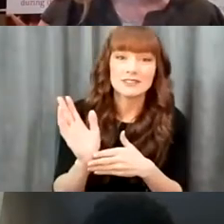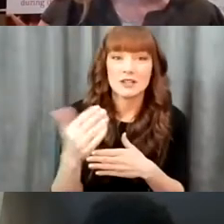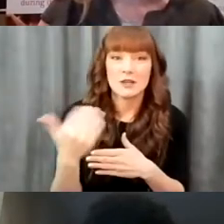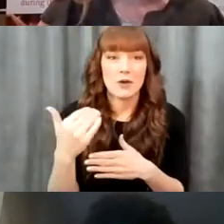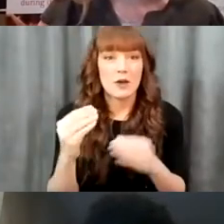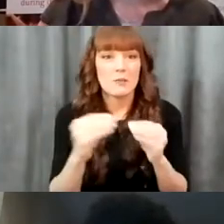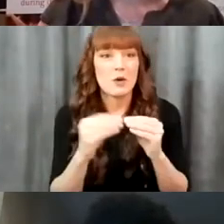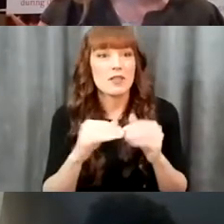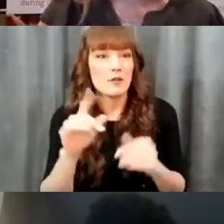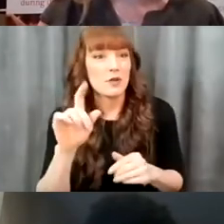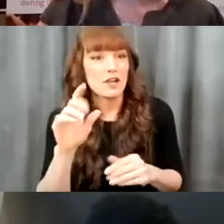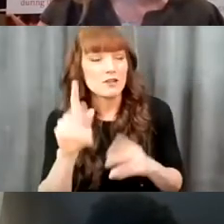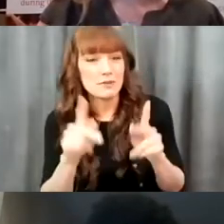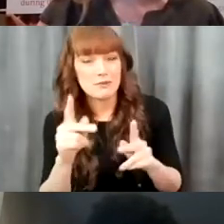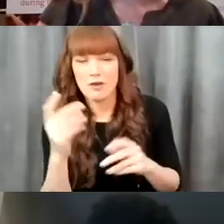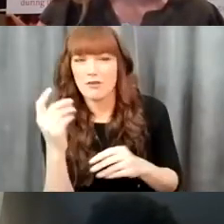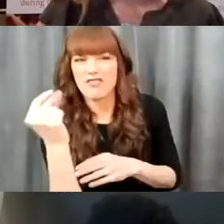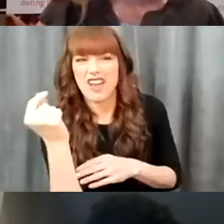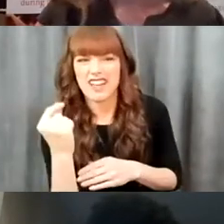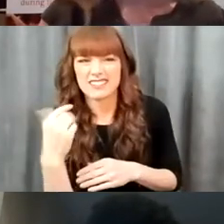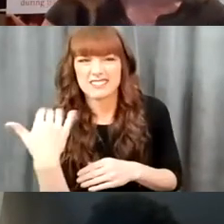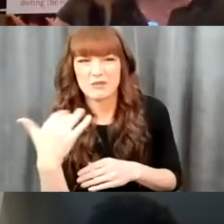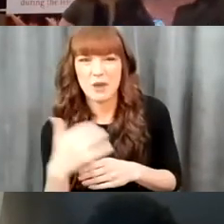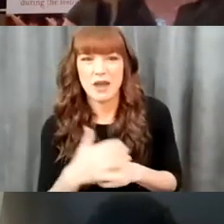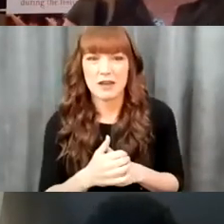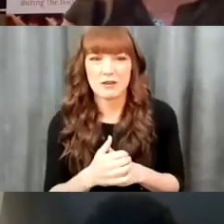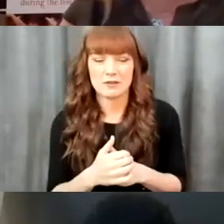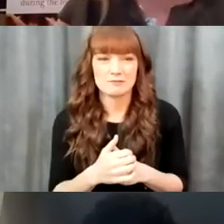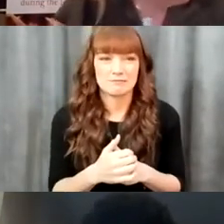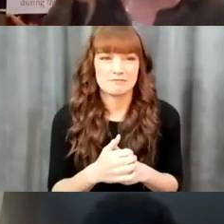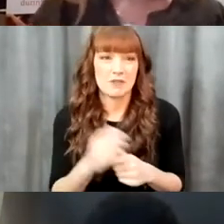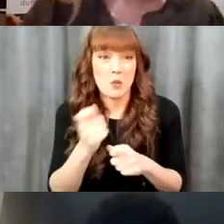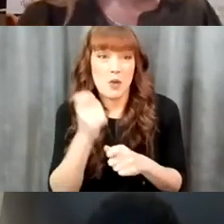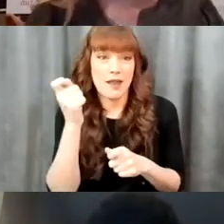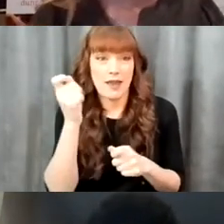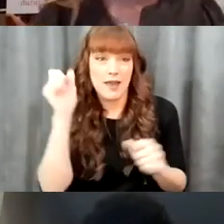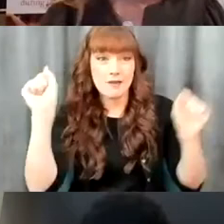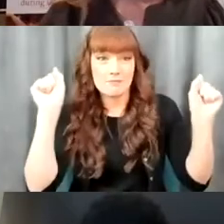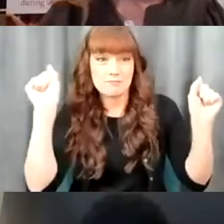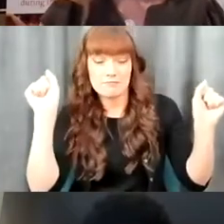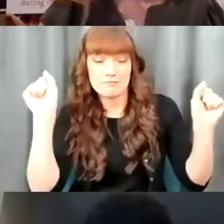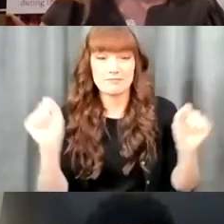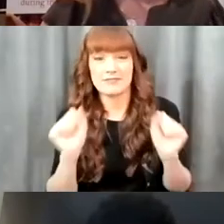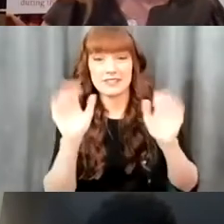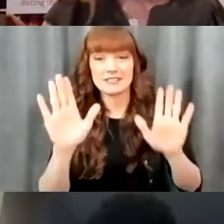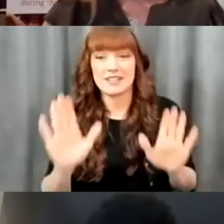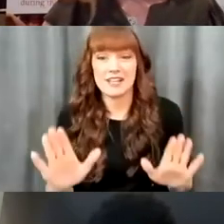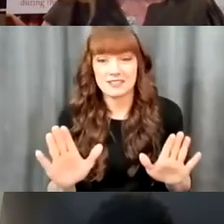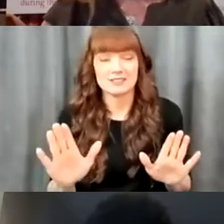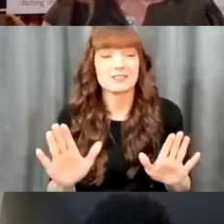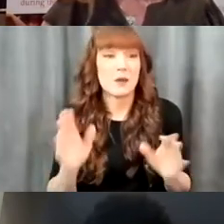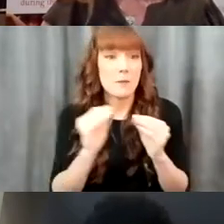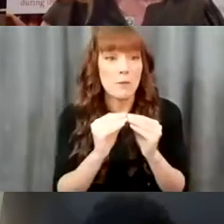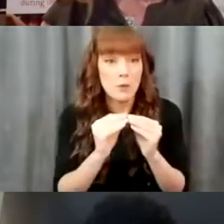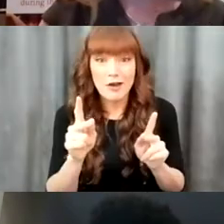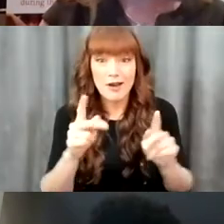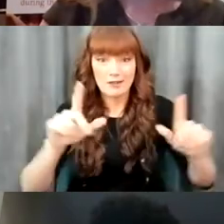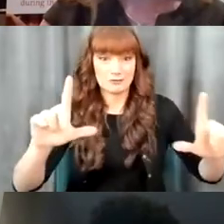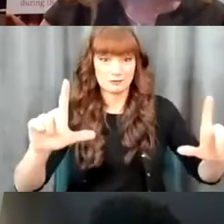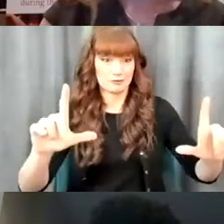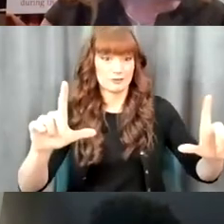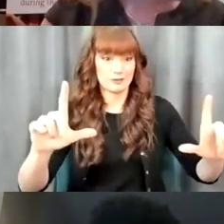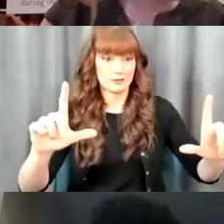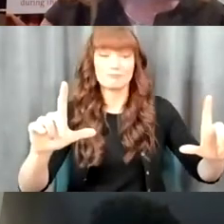heartbeat. That's cool. Yes. Yahtzee. That's awesome. Housing more people than we did live.